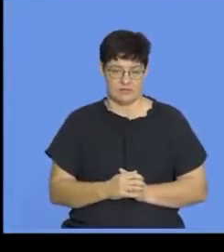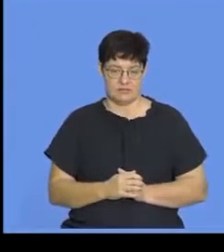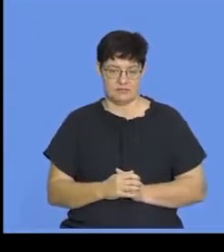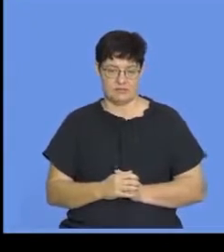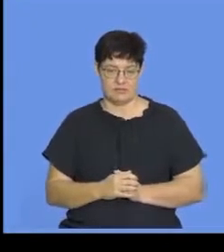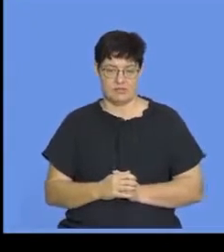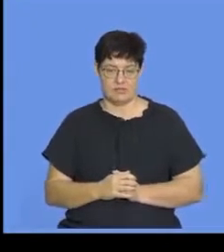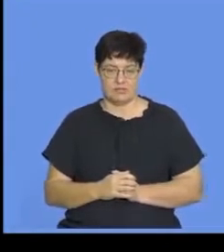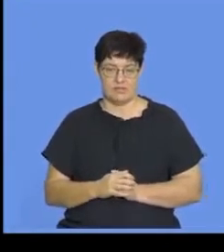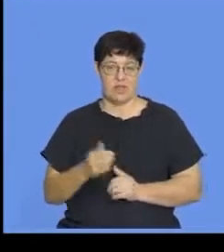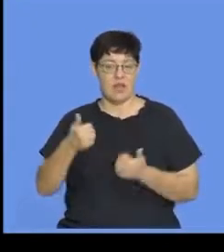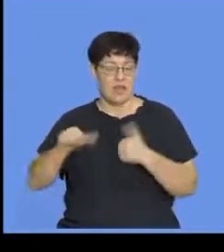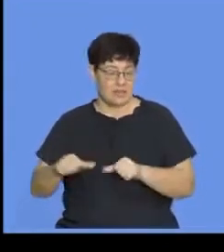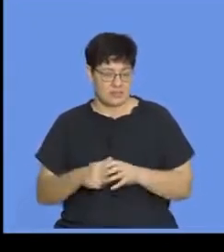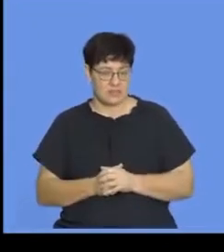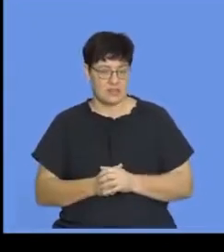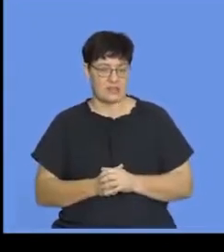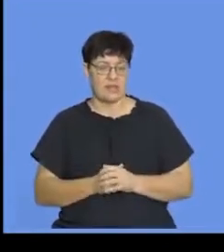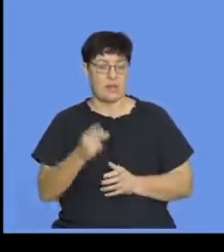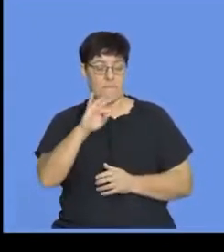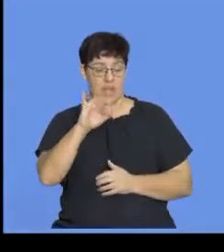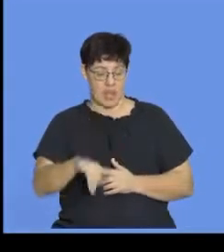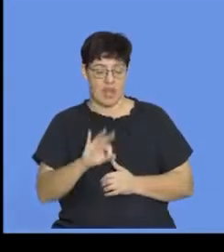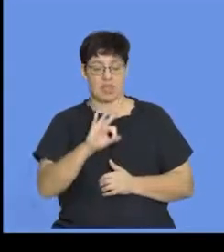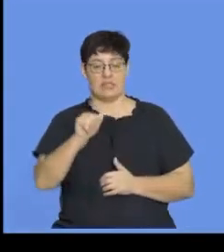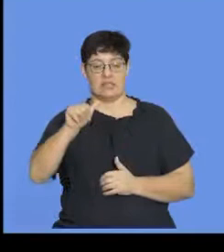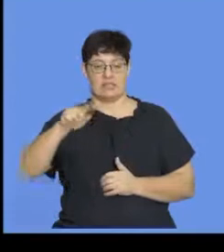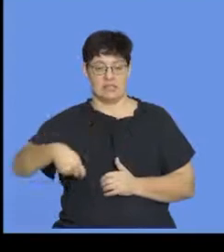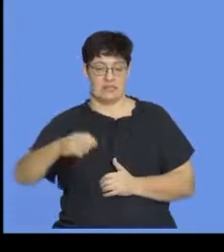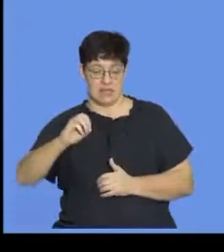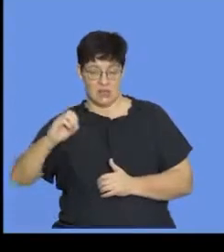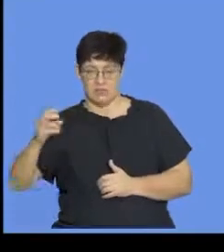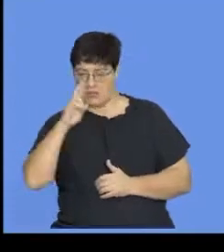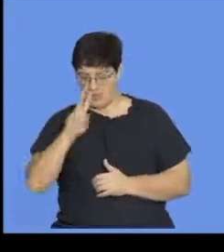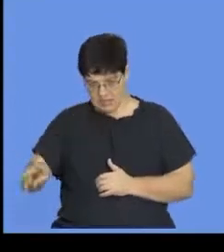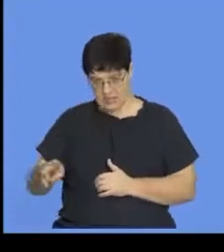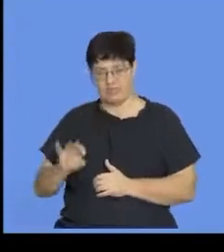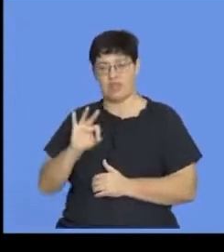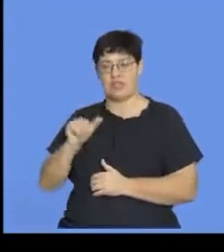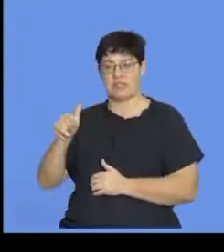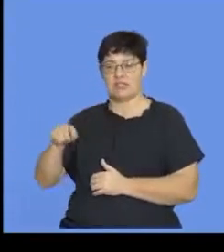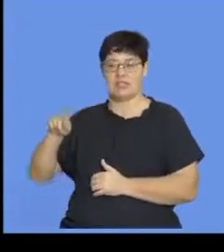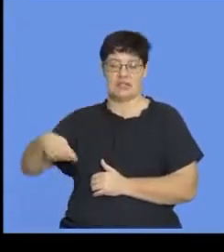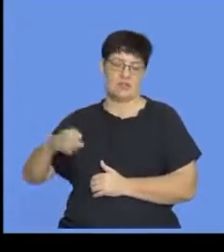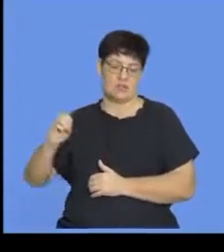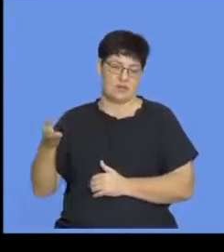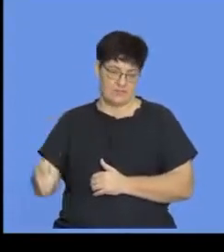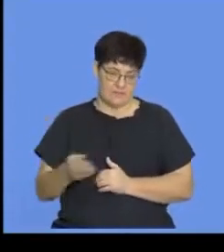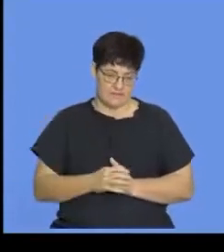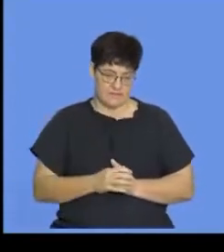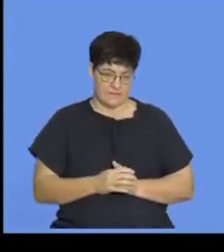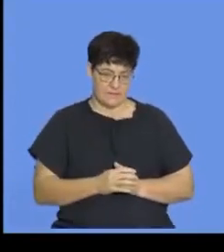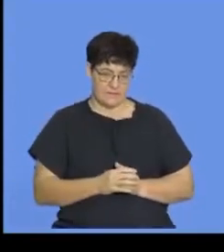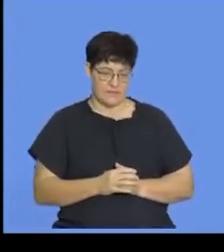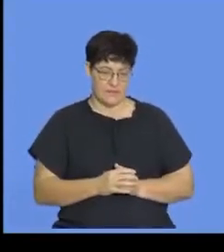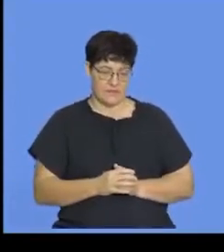was the next month? May. 36,000. Watch here. There's your 36,000. So once again, if